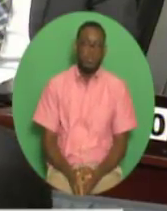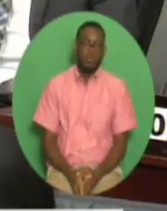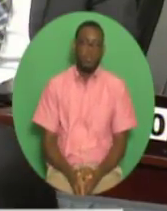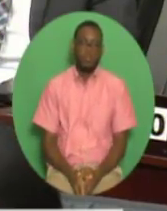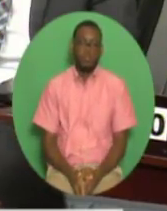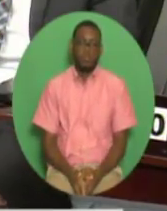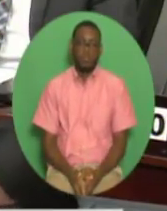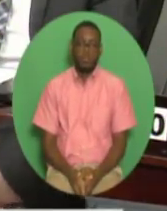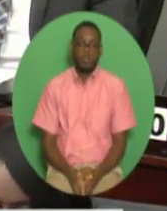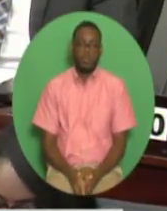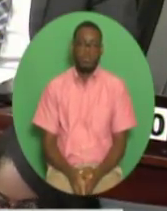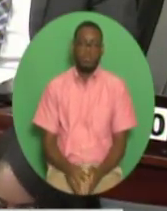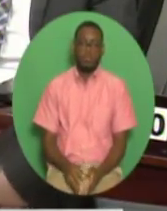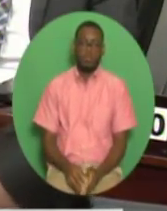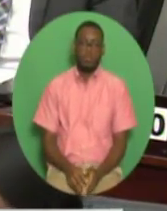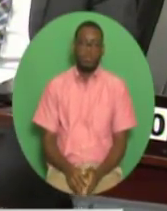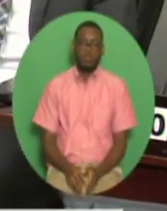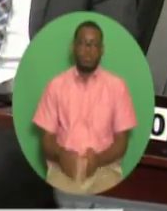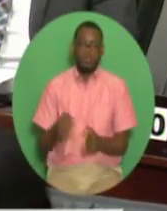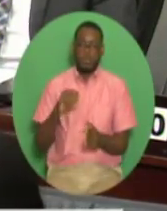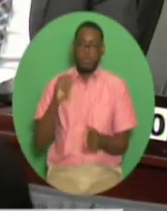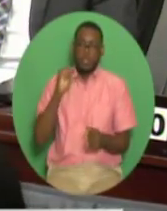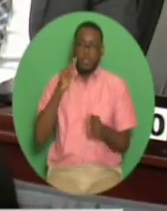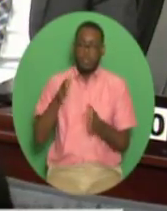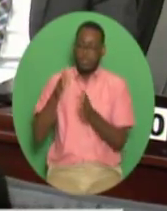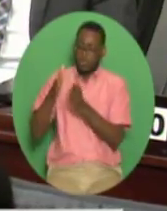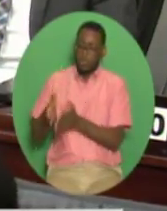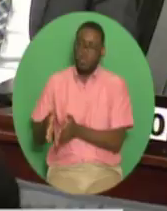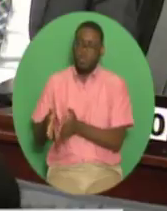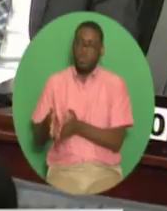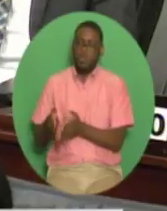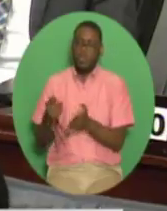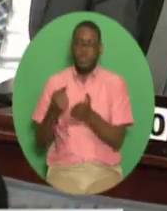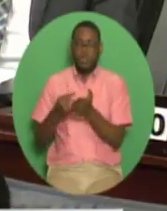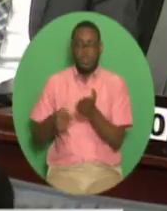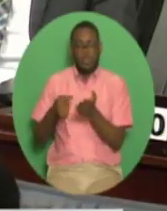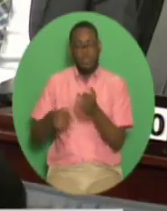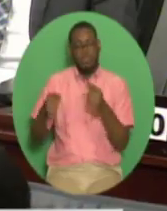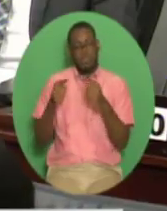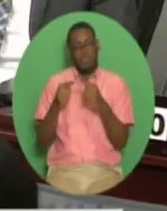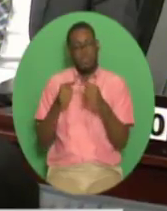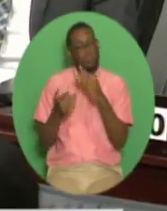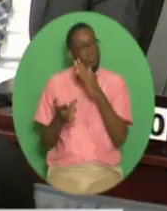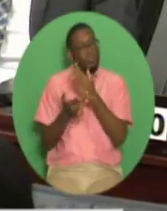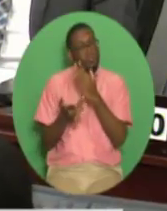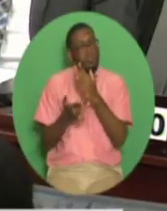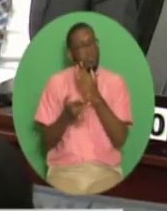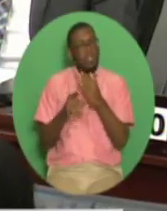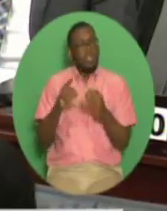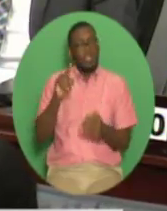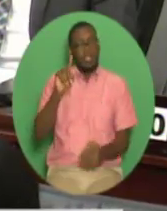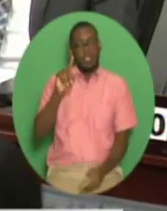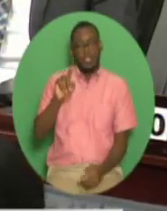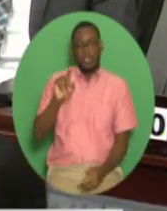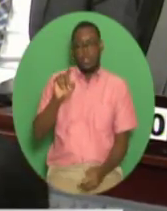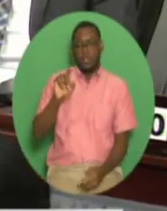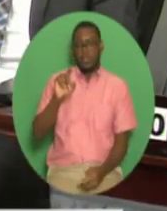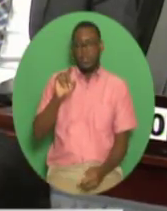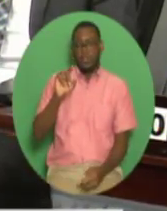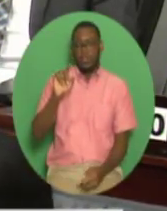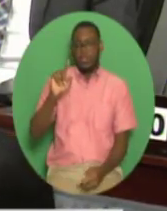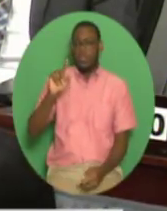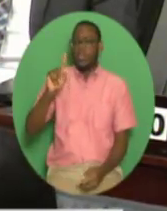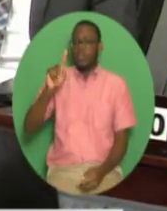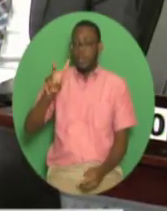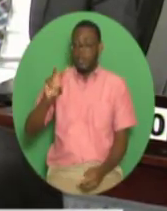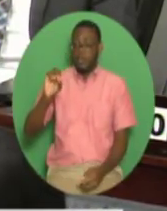Madam Speaker, I turn to technical vocational education and training.